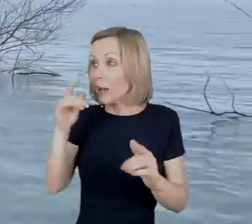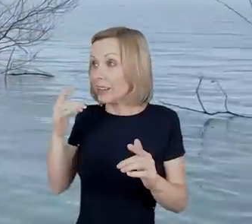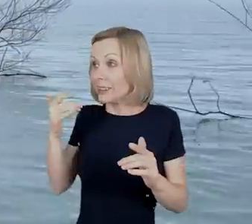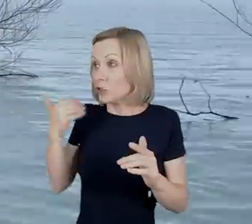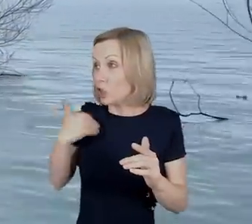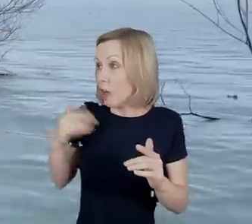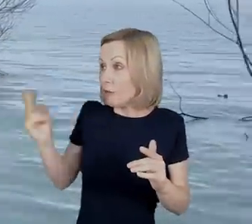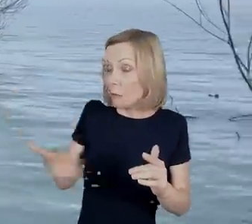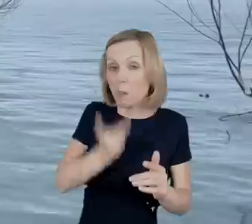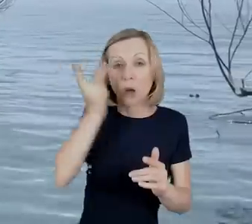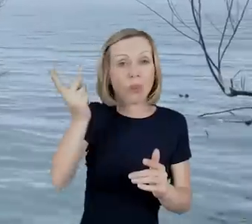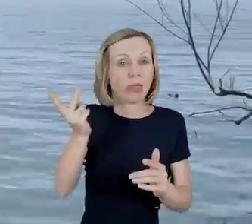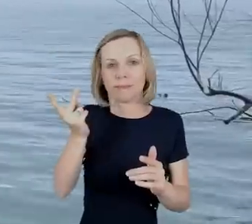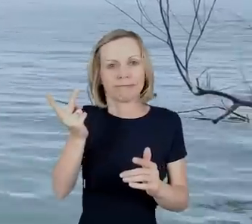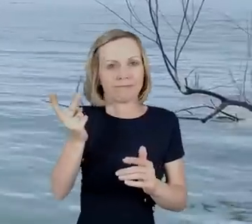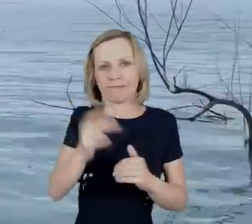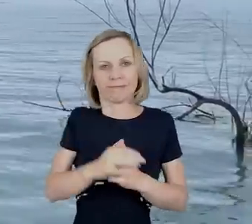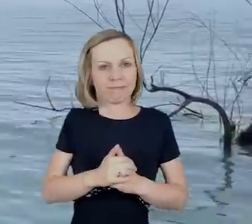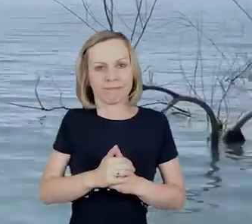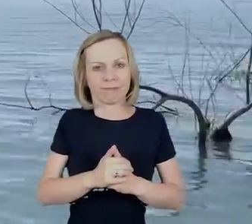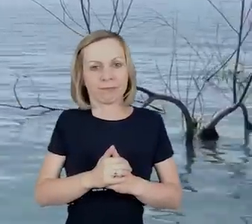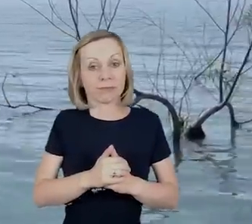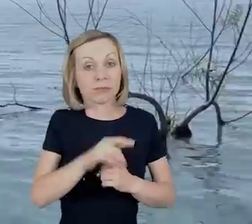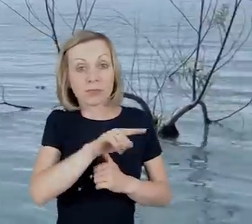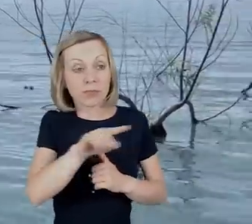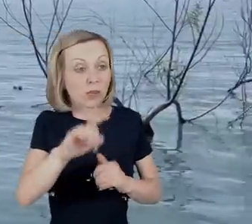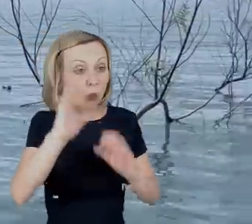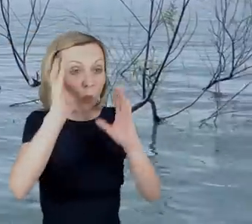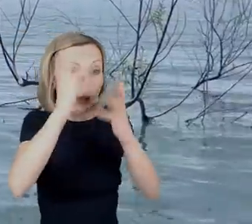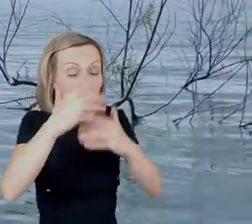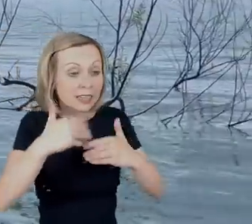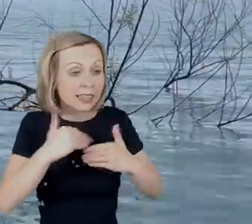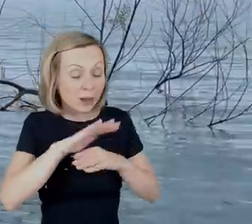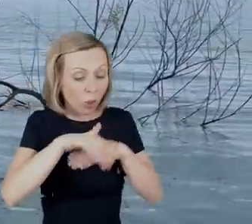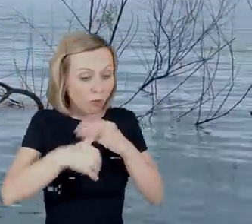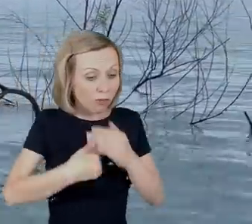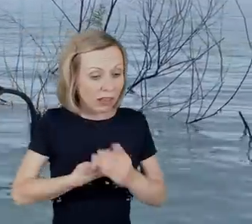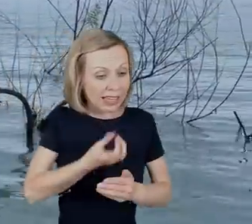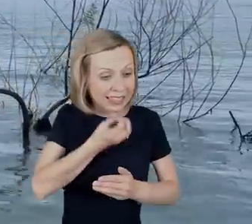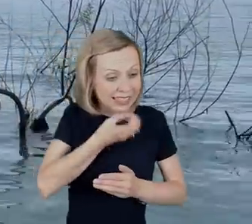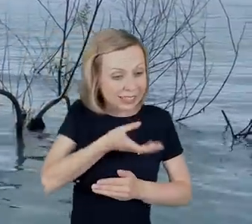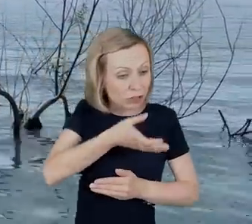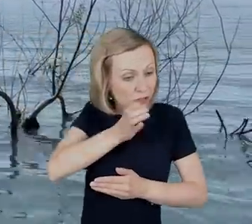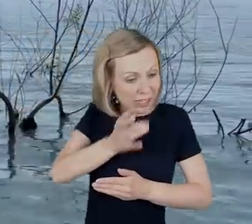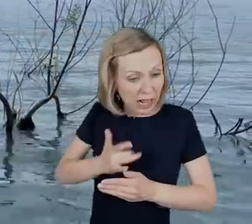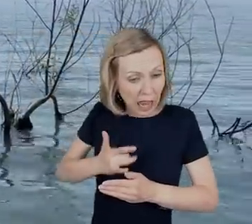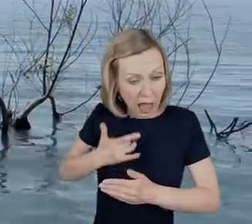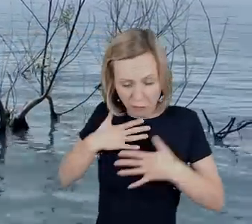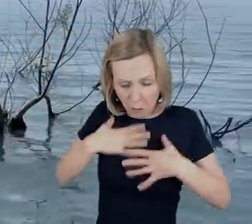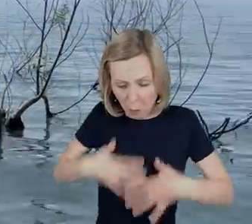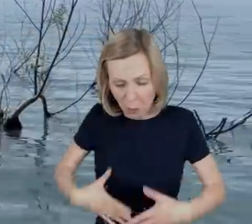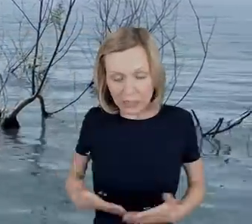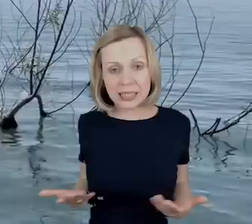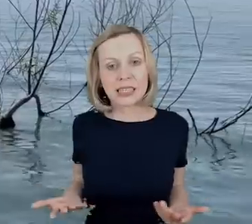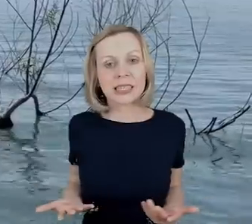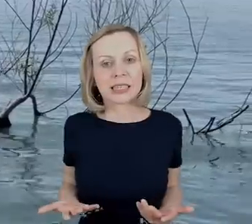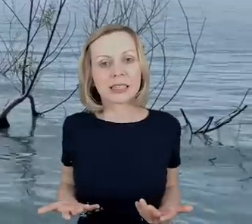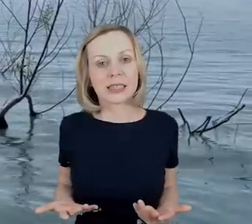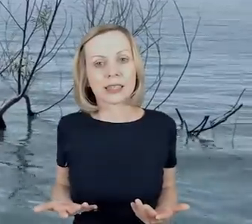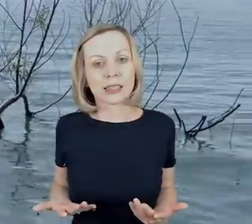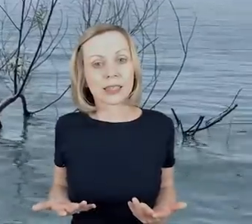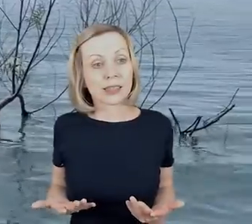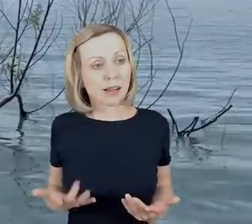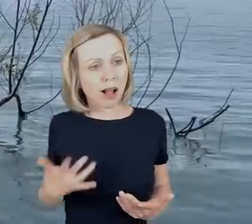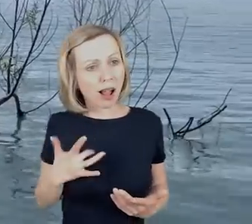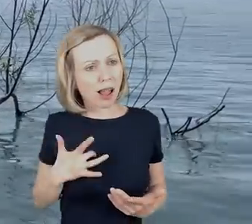Therefore, I tell you, do not worry about your life, what you are to eat or what you will drink, or about your body, what you will wear.